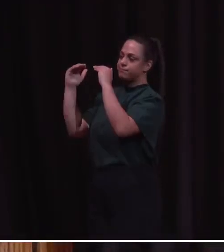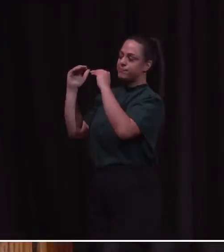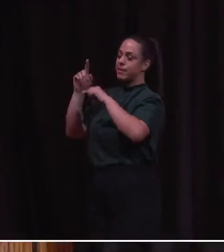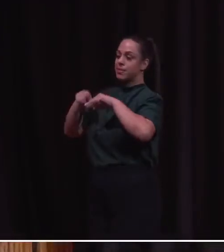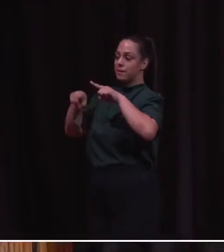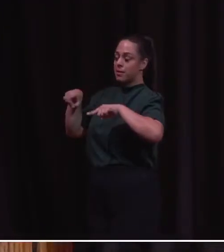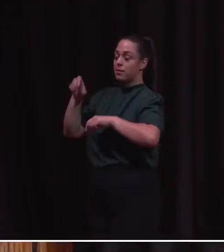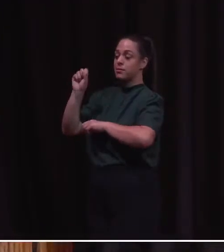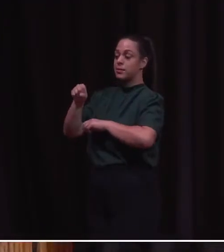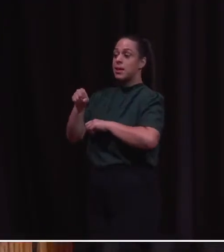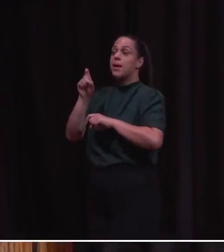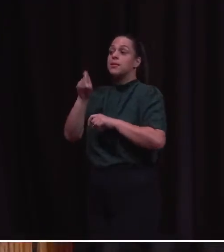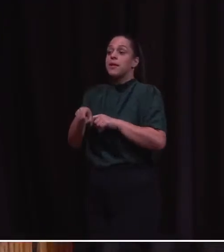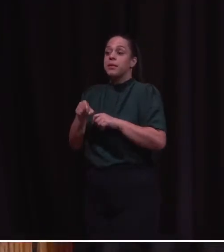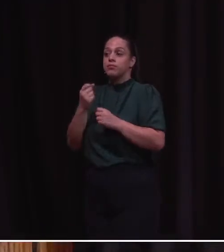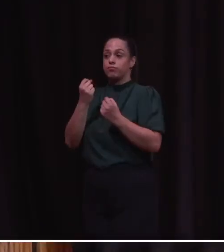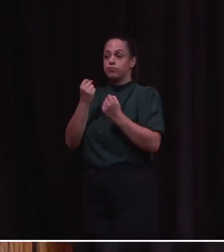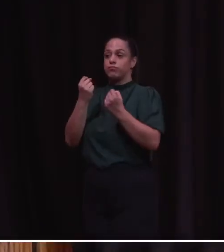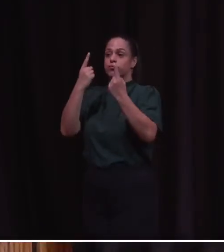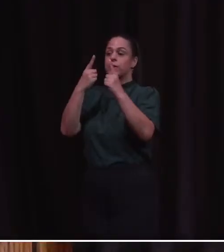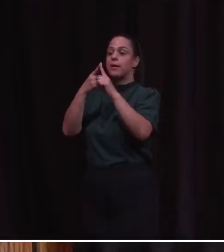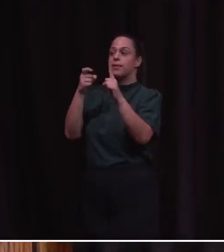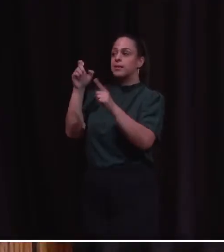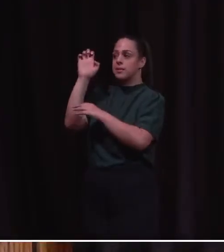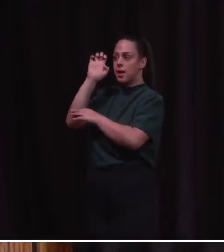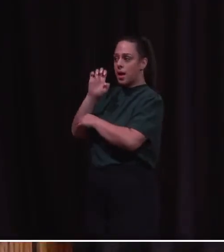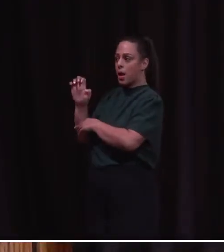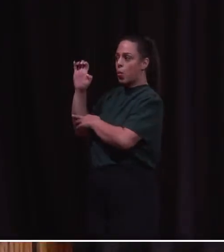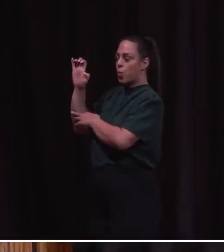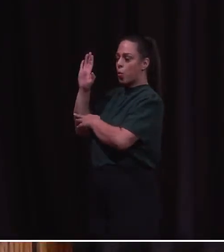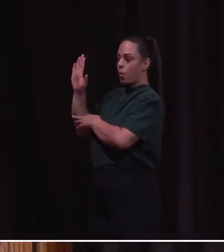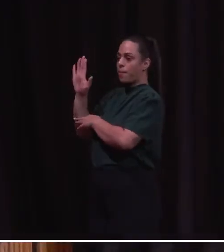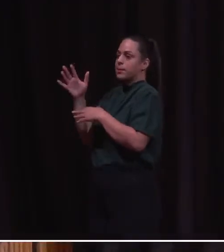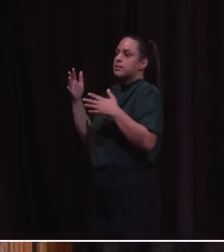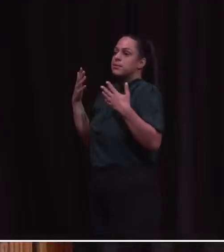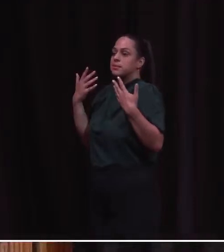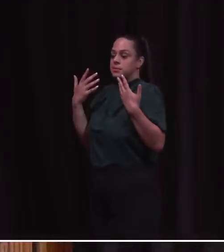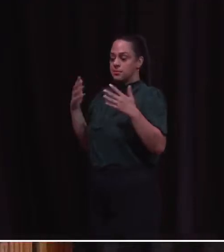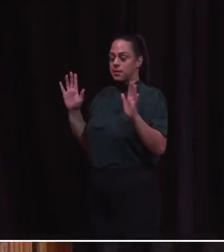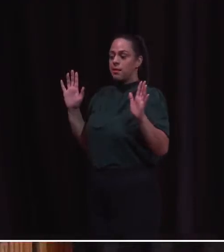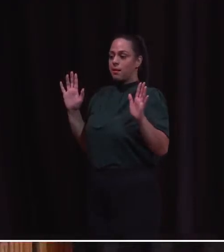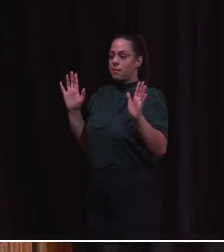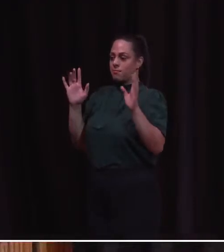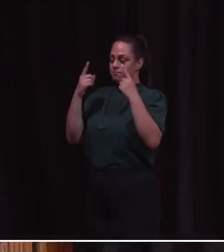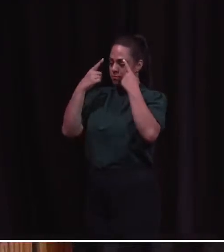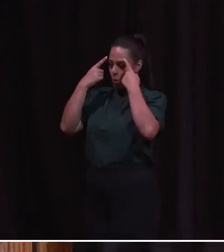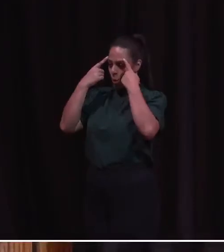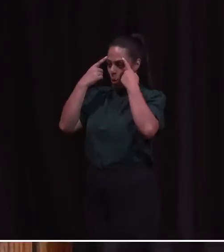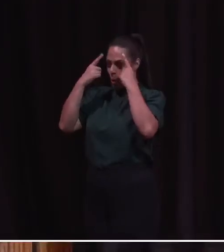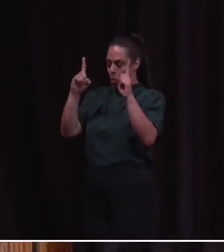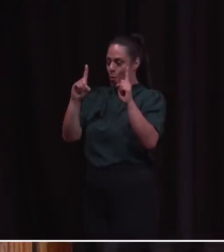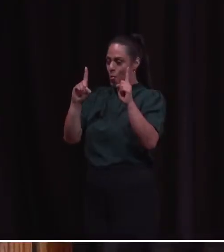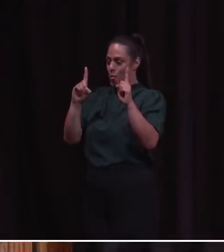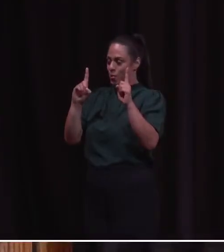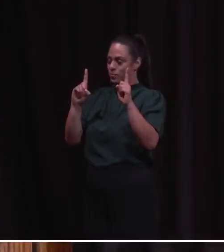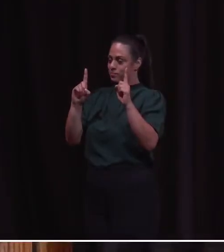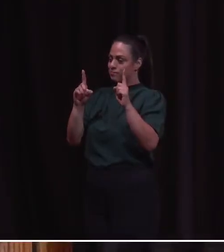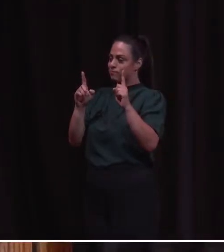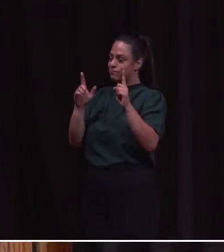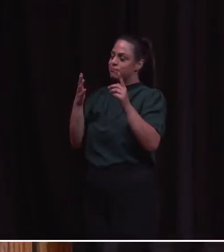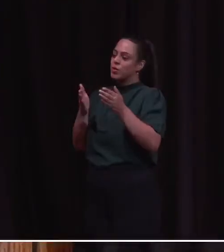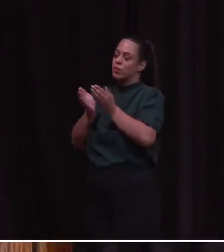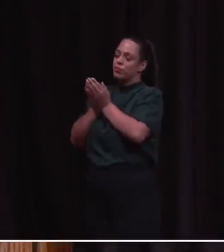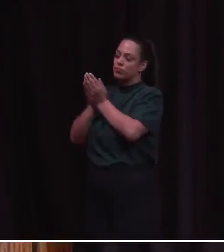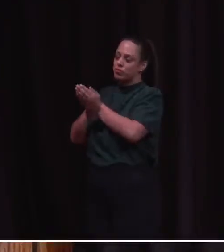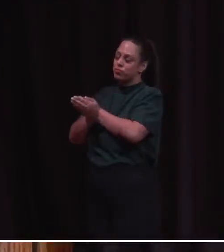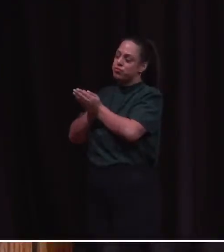Europe reemerged on the African shores in the 19th century, Europeans had already benefited from